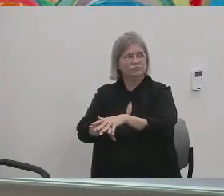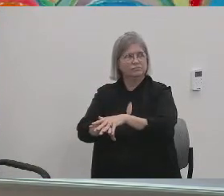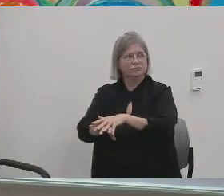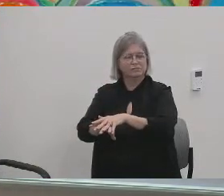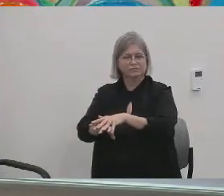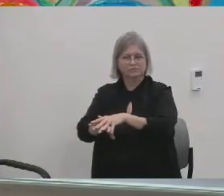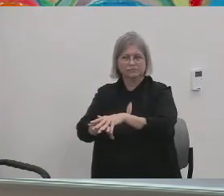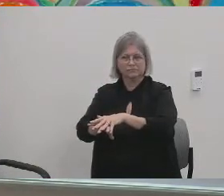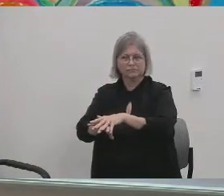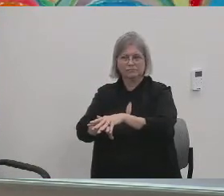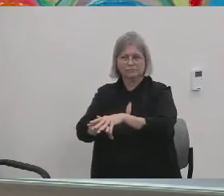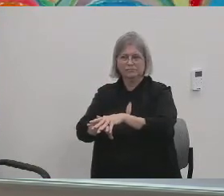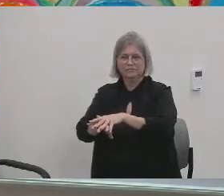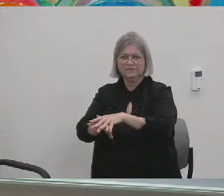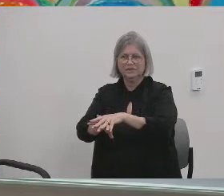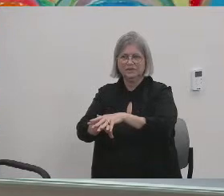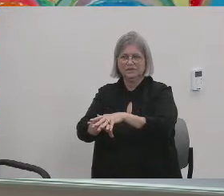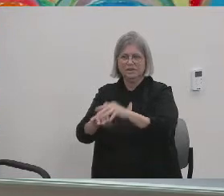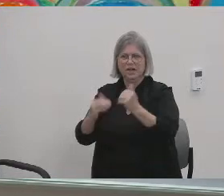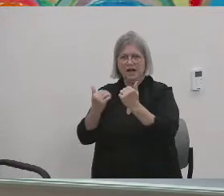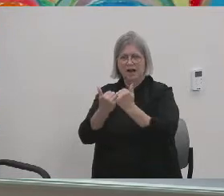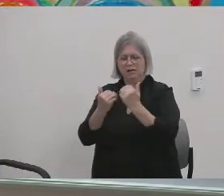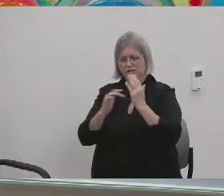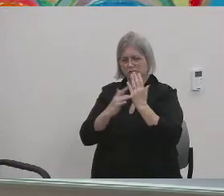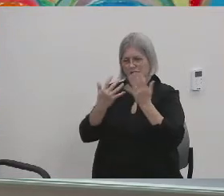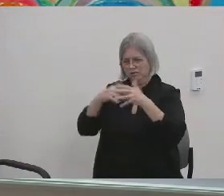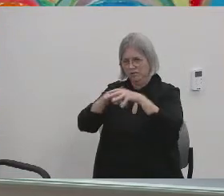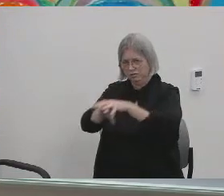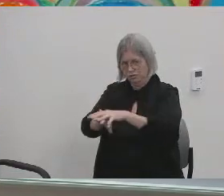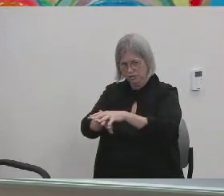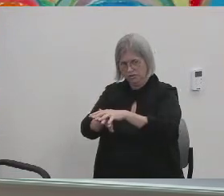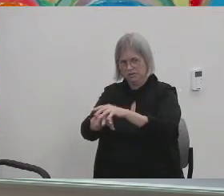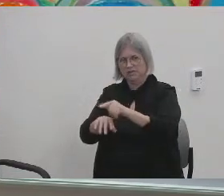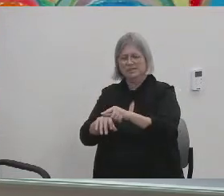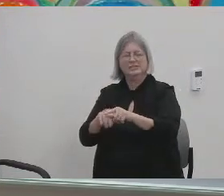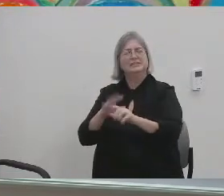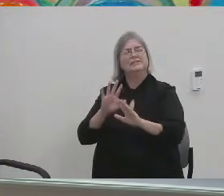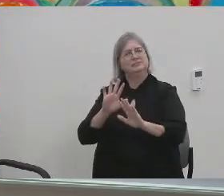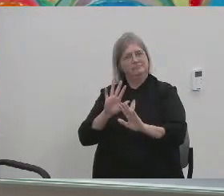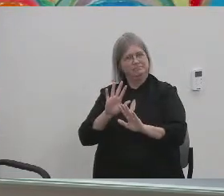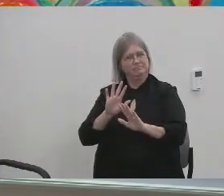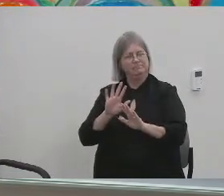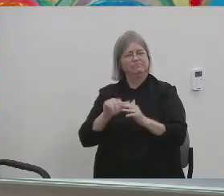So now we have to get to how we integrate technology, and I'm not trying to